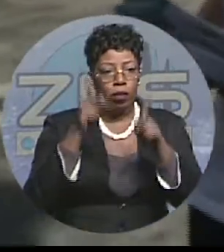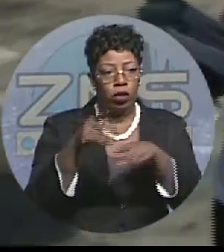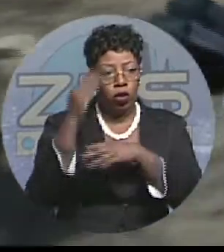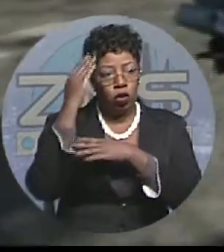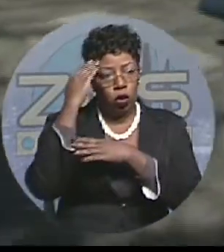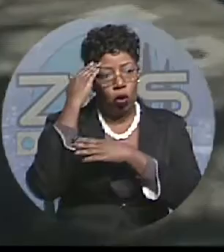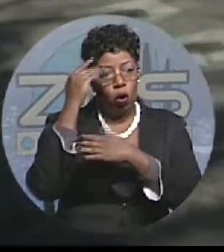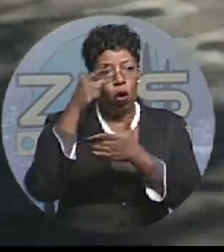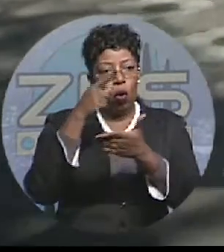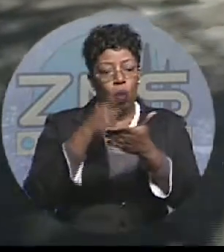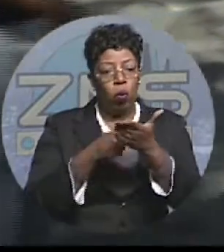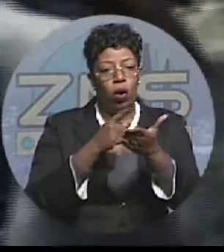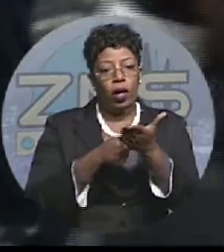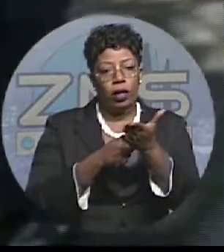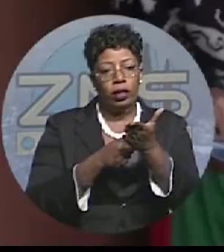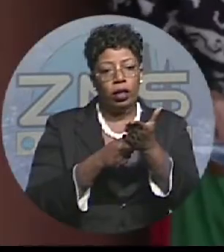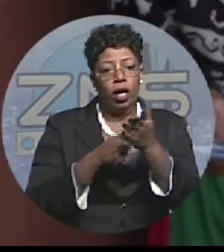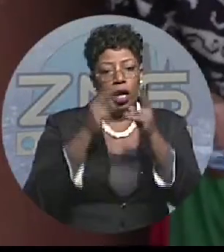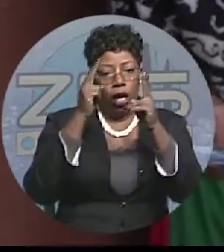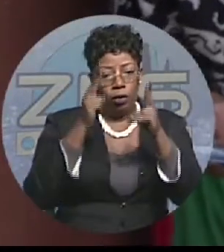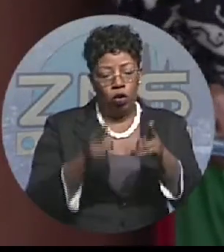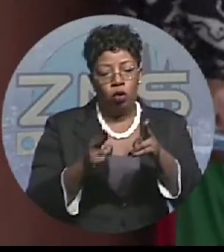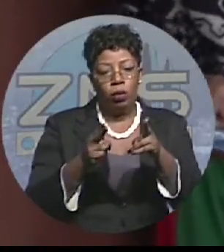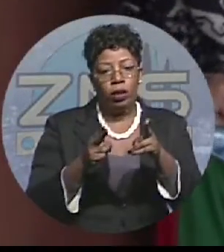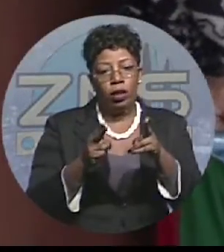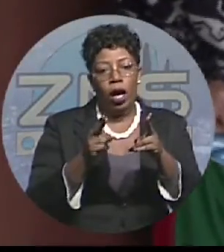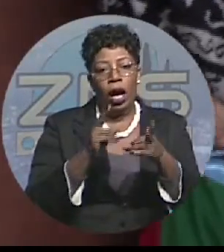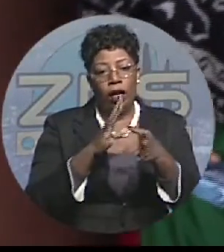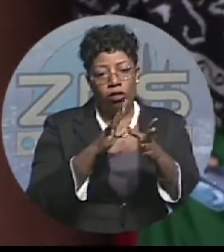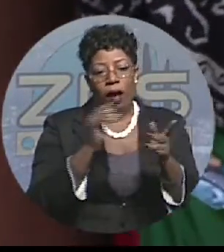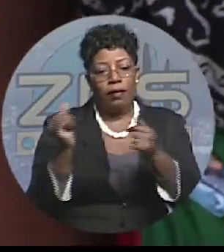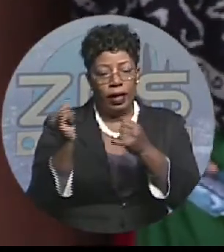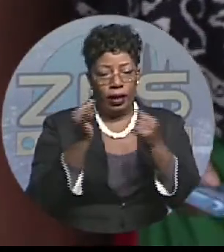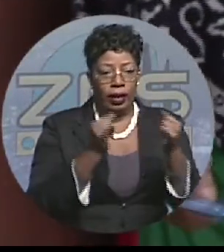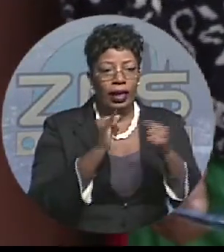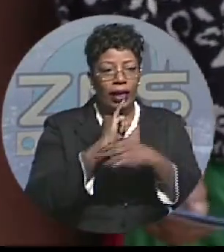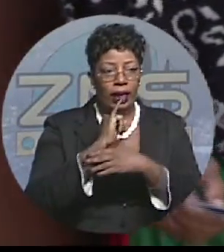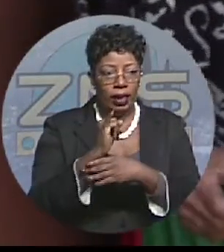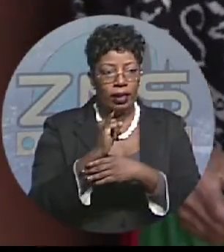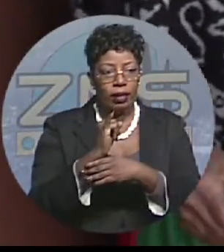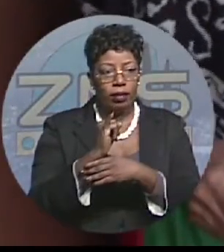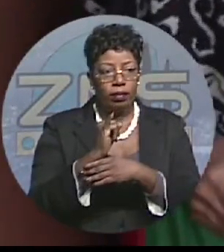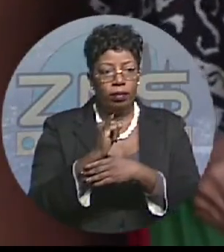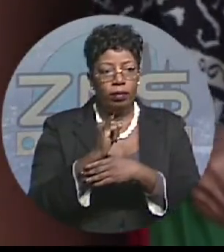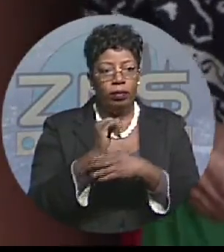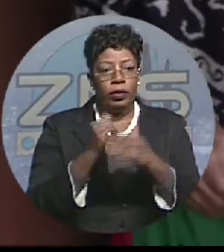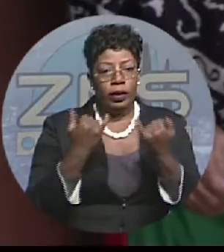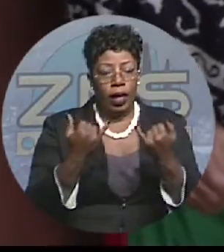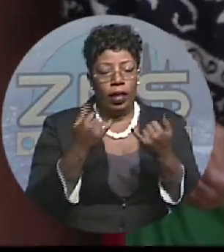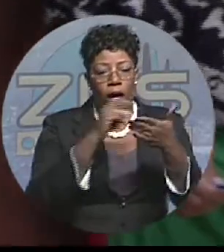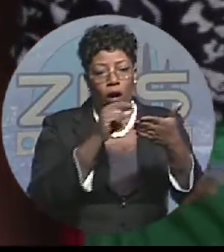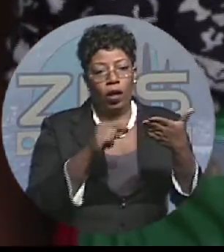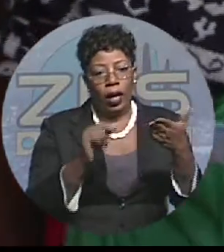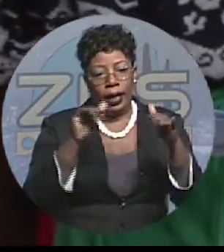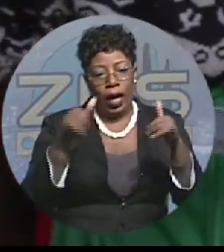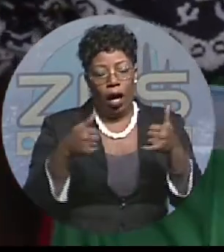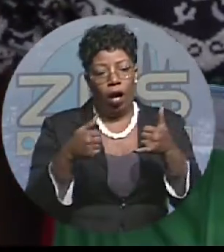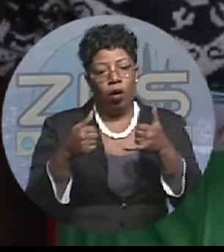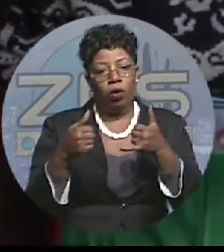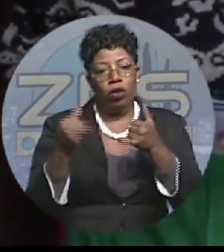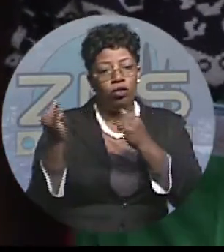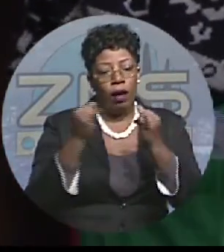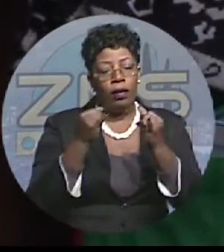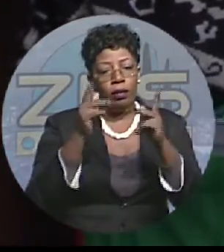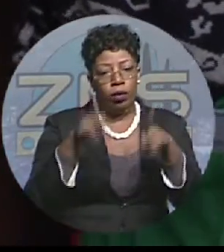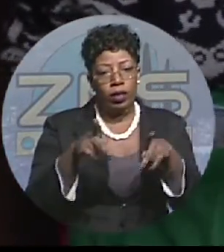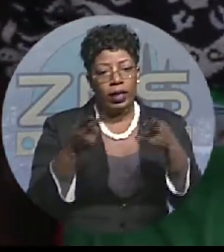of what human trafficking entails. The pamphlets they handed out to residents and motorists clearly outlined how trafficking in persons happens,